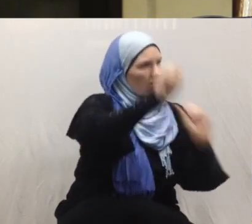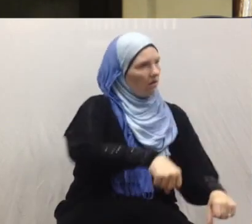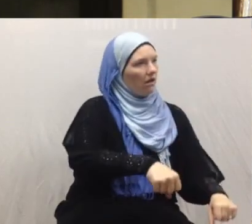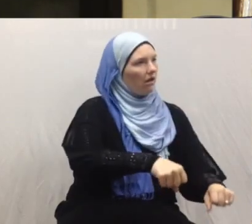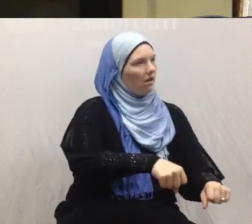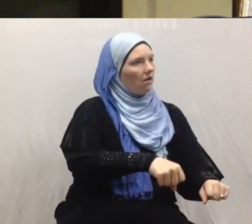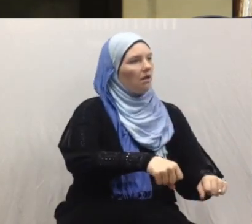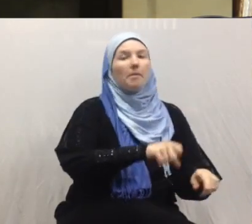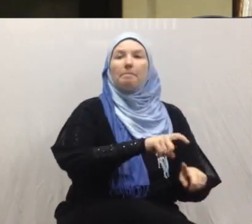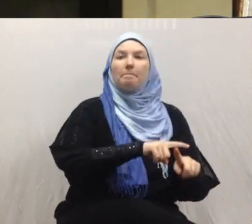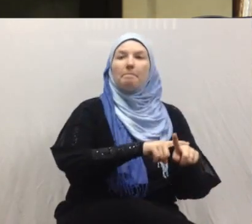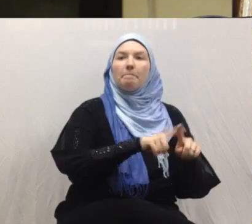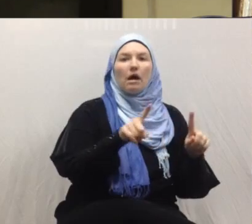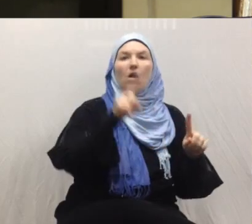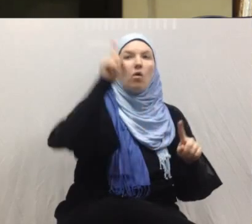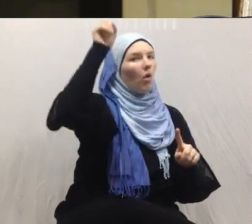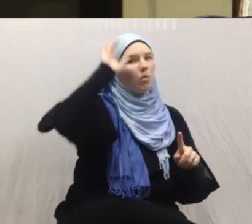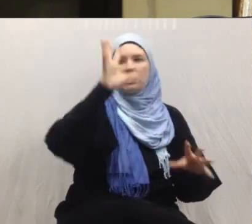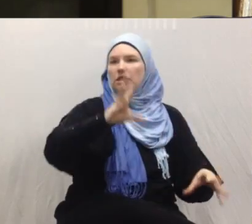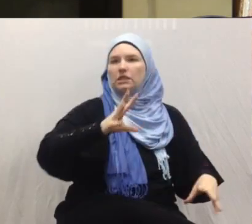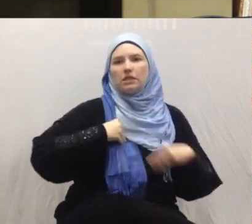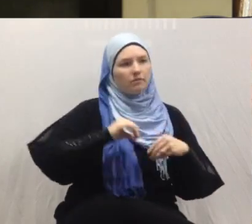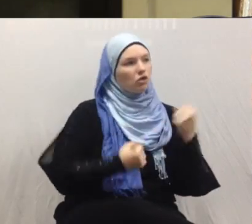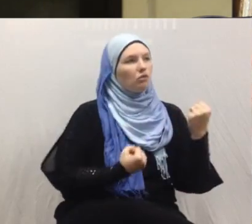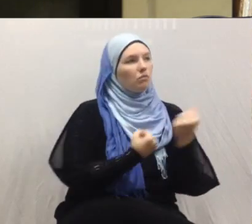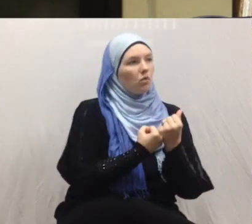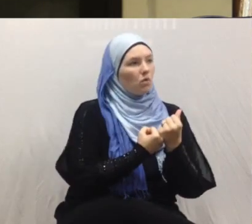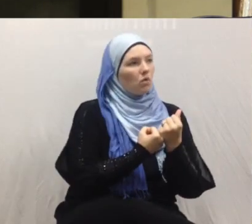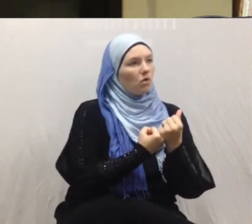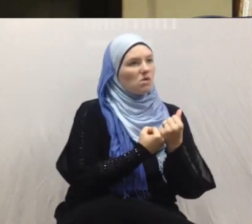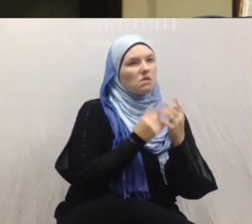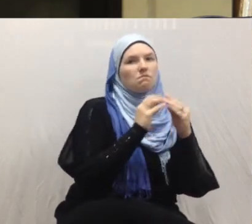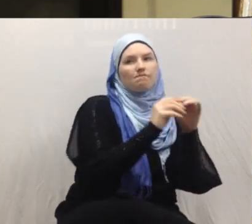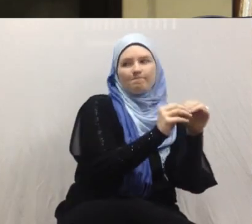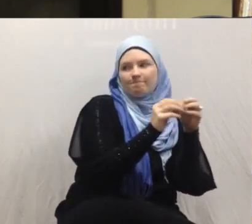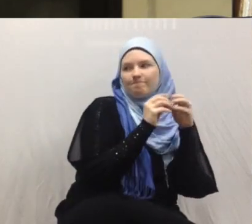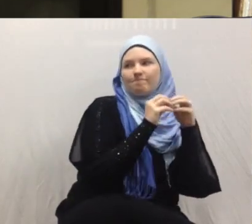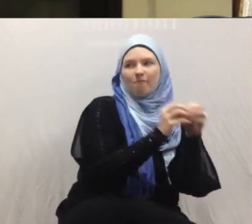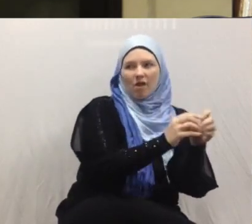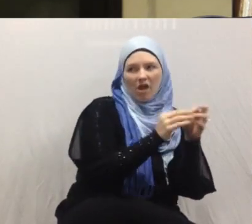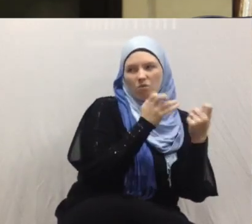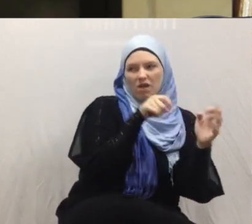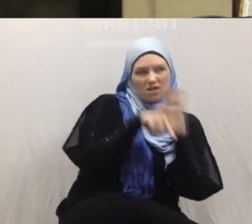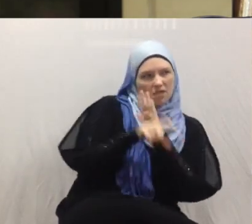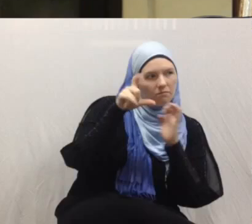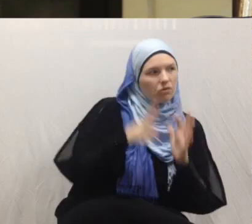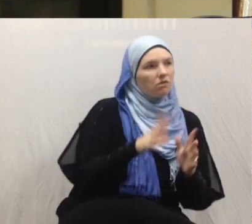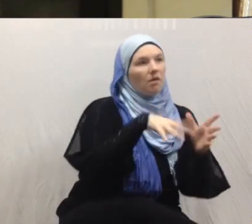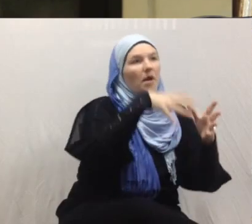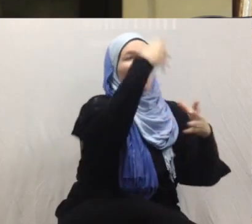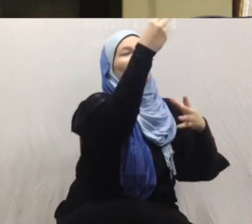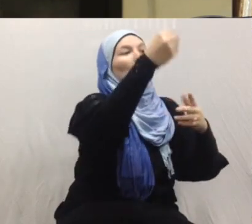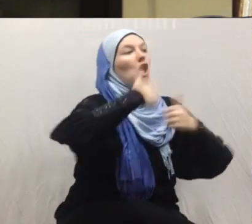not accept or support an act of aggression, initiating aggression against someone